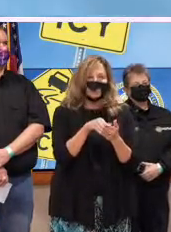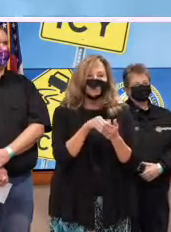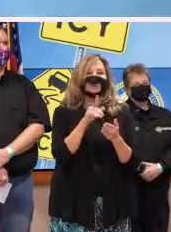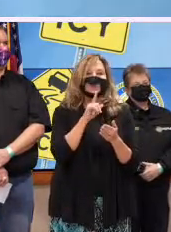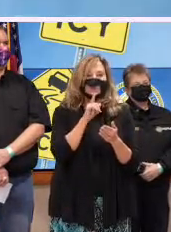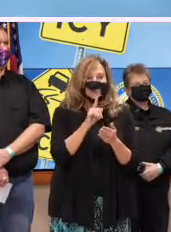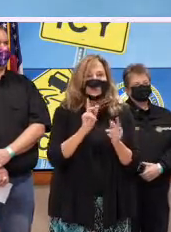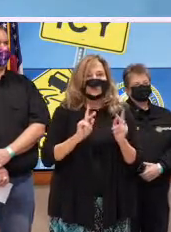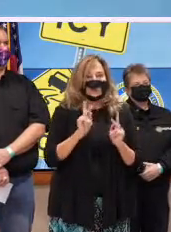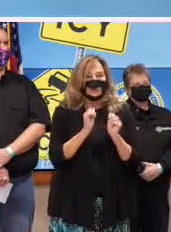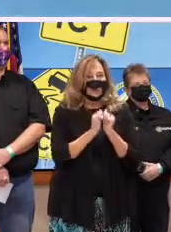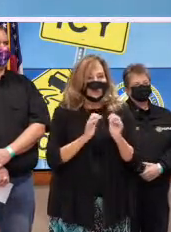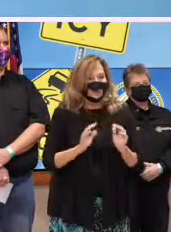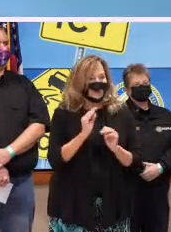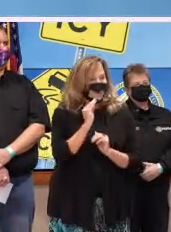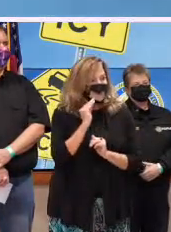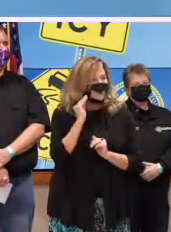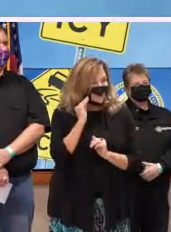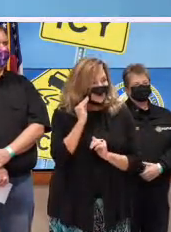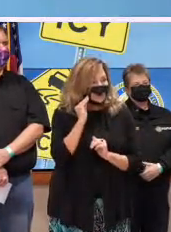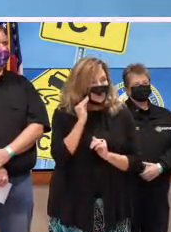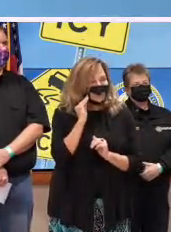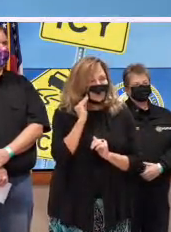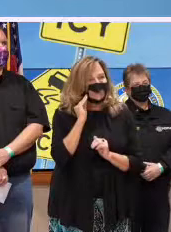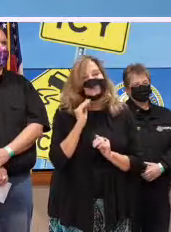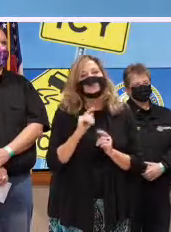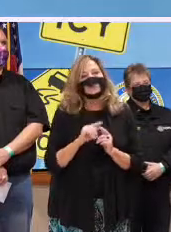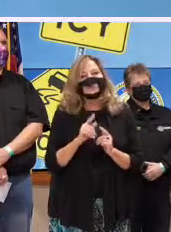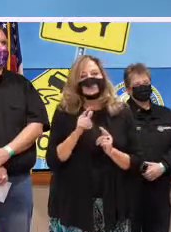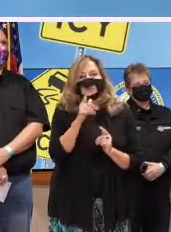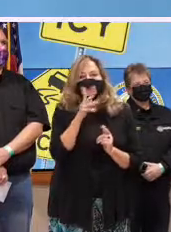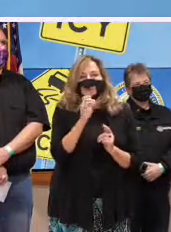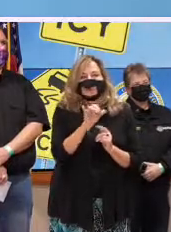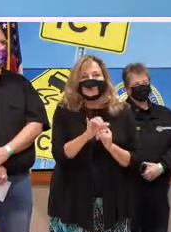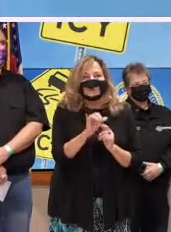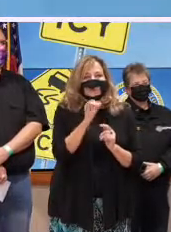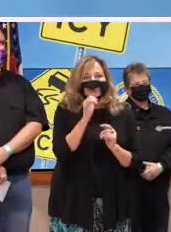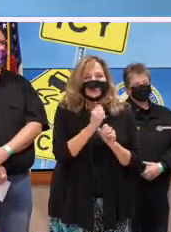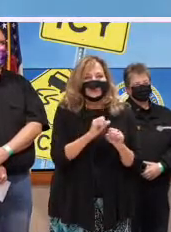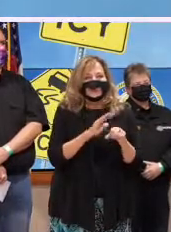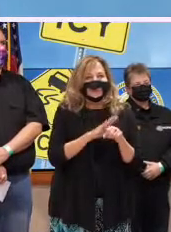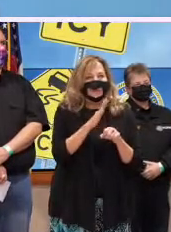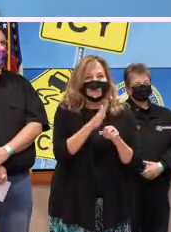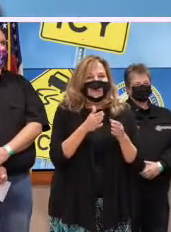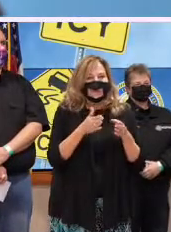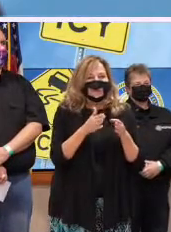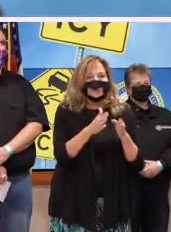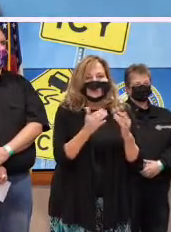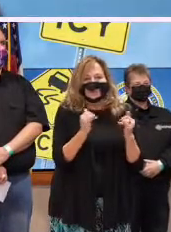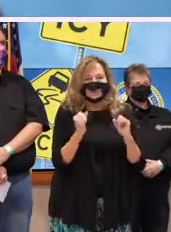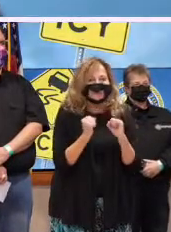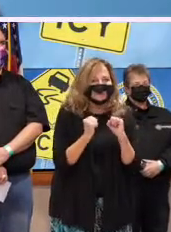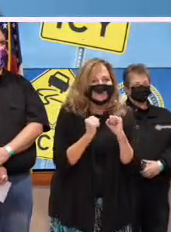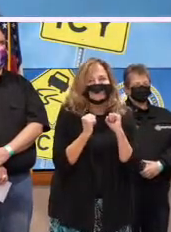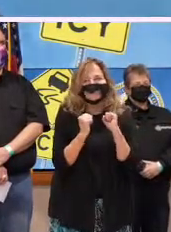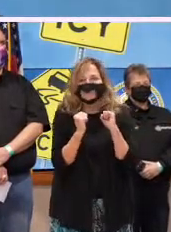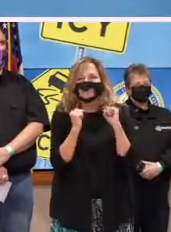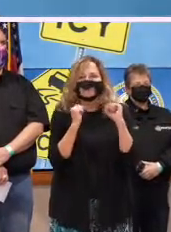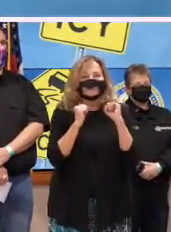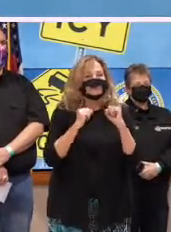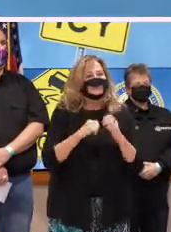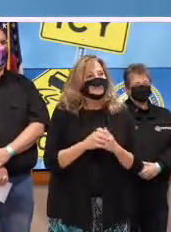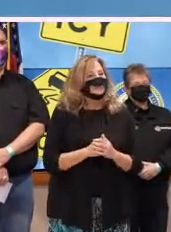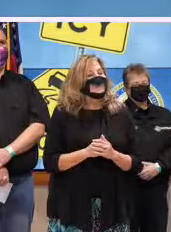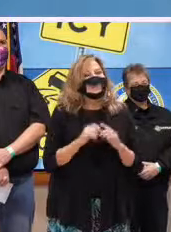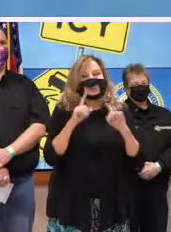population. So we want to get them off the streets. Just like the county, the testing centers